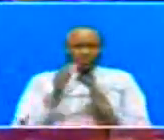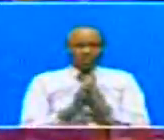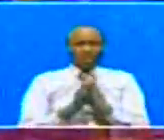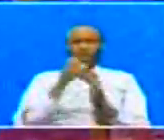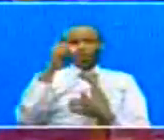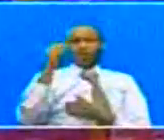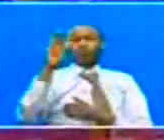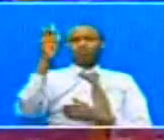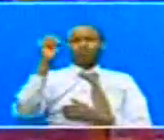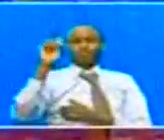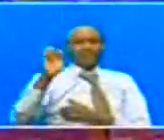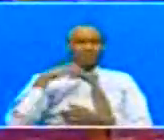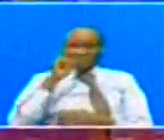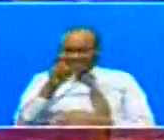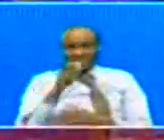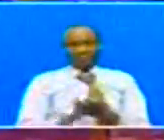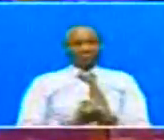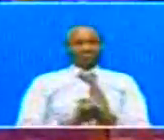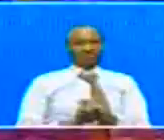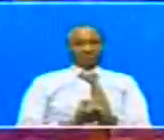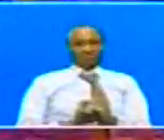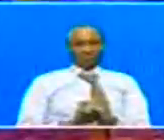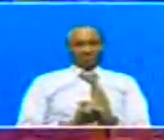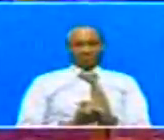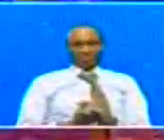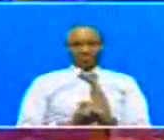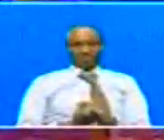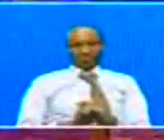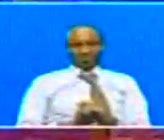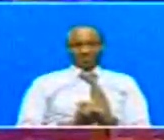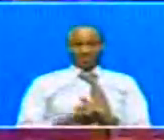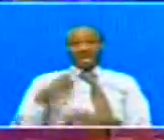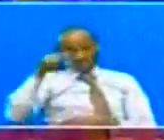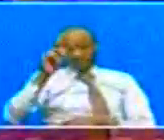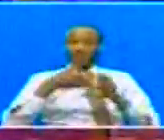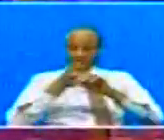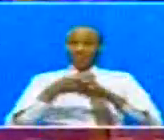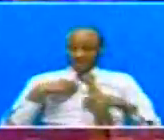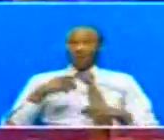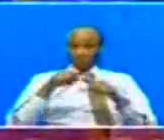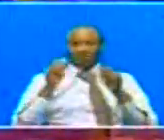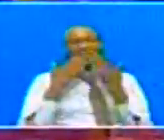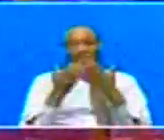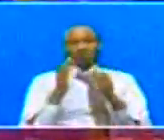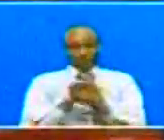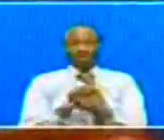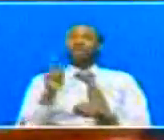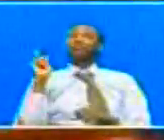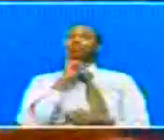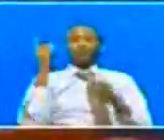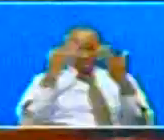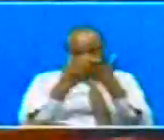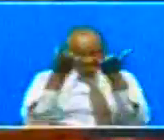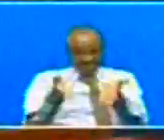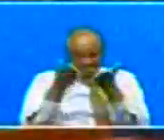Zolumbe, well done. I've seen, and Judy Gishoro, well done. And he's still going through therapy, by the way. Thank you very much. Thank you. Tomorrow night, right